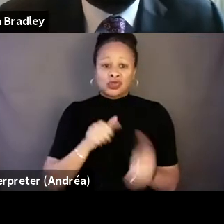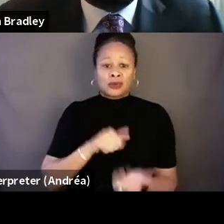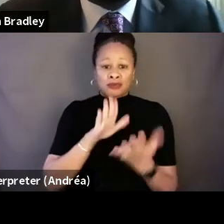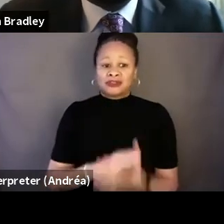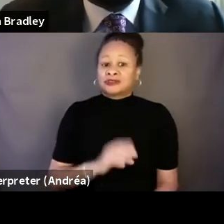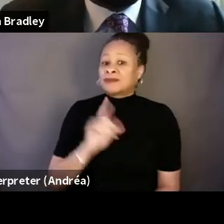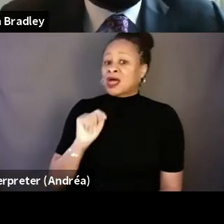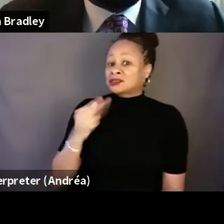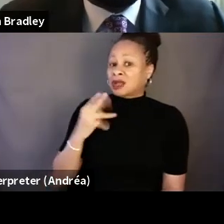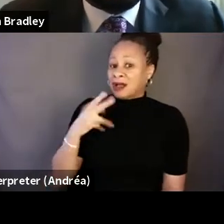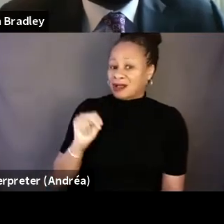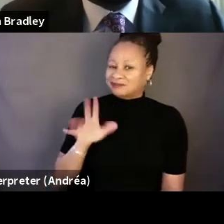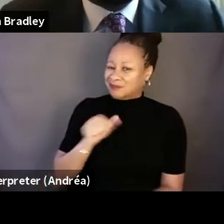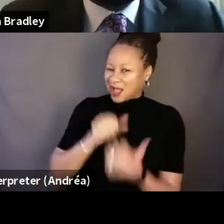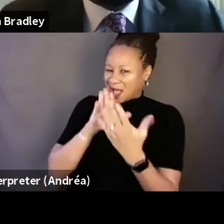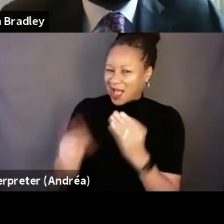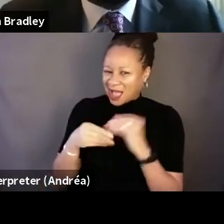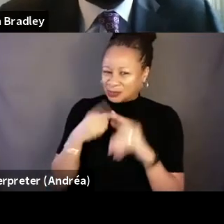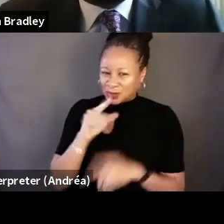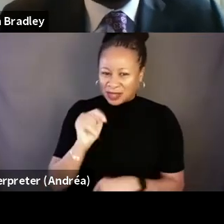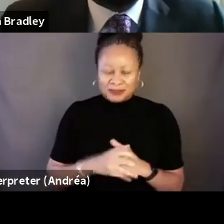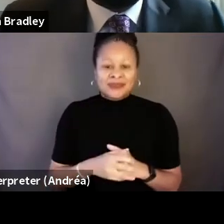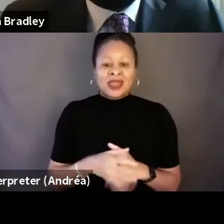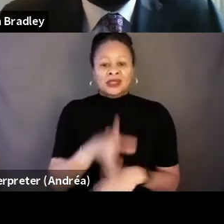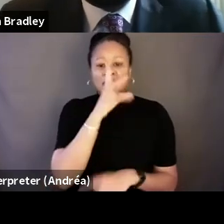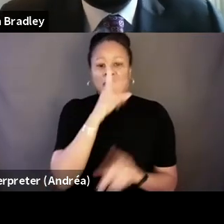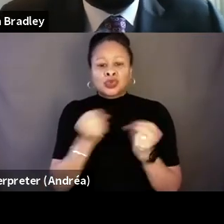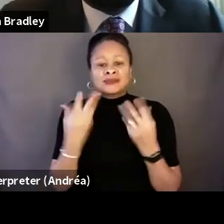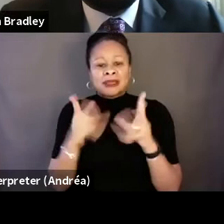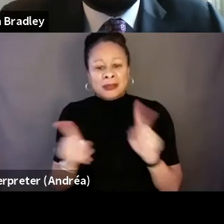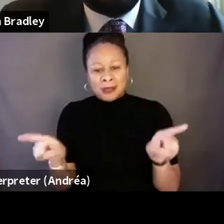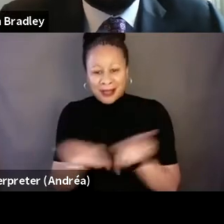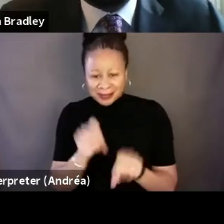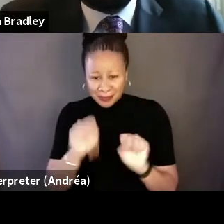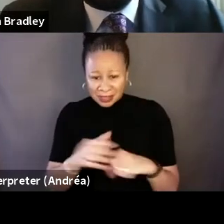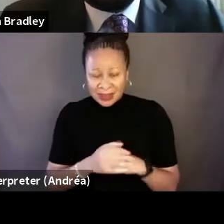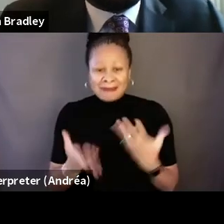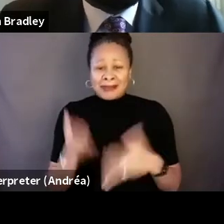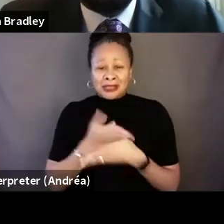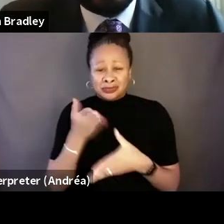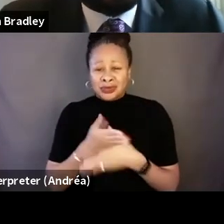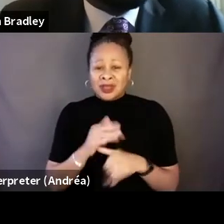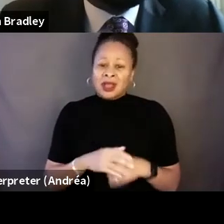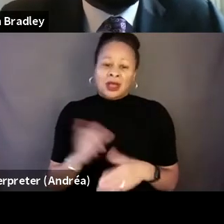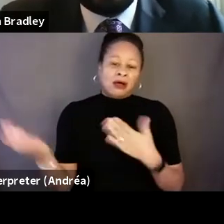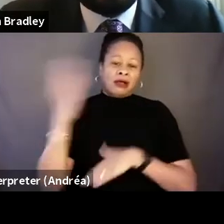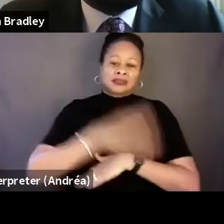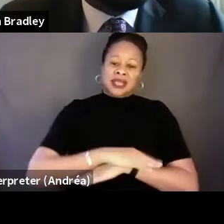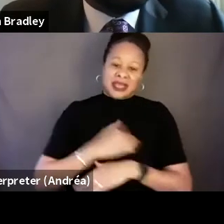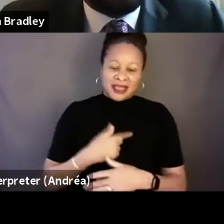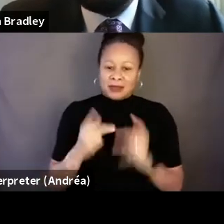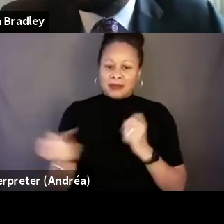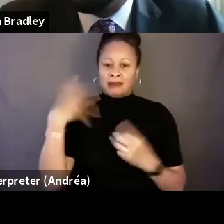say that talk to as many people as possible. It may be a little annoying, but all day long, I have people texting me with